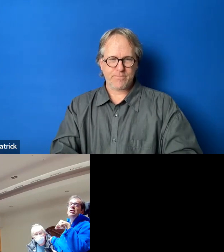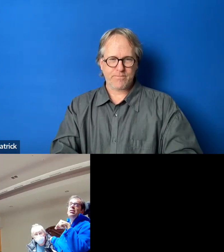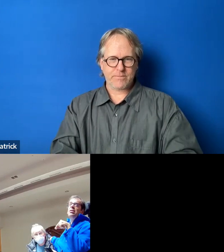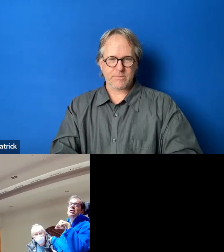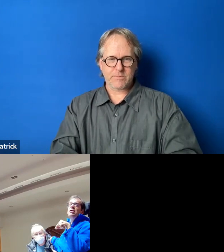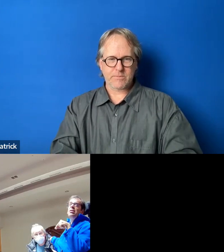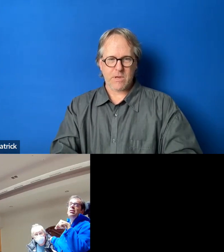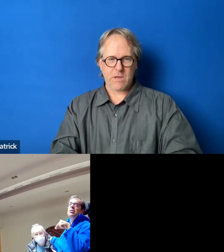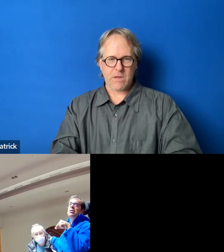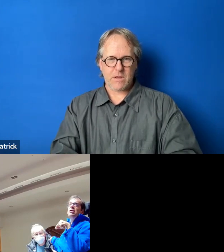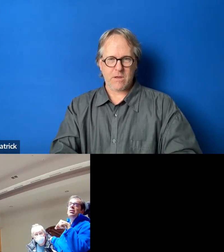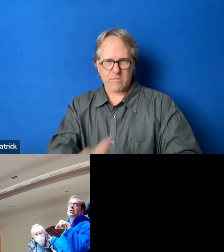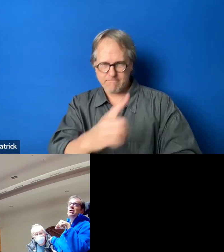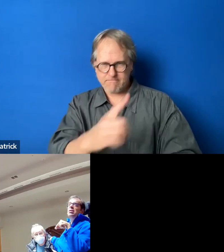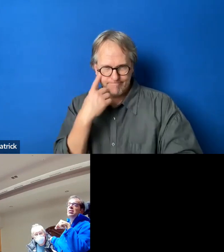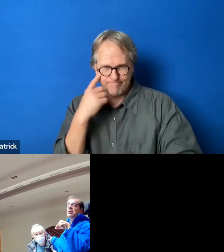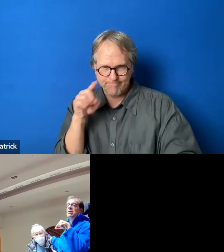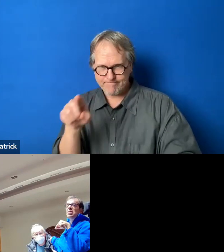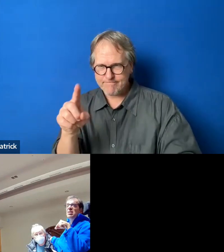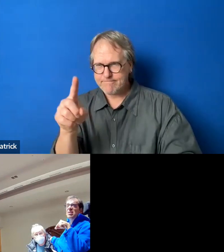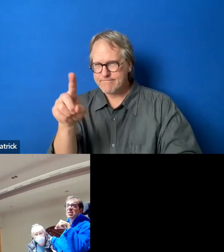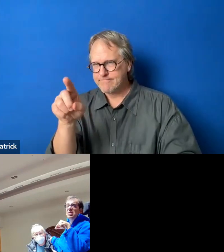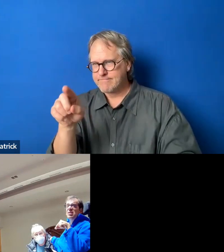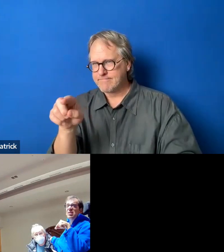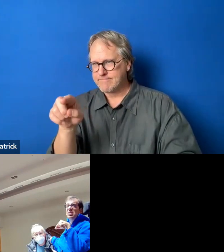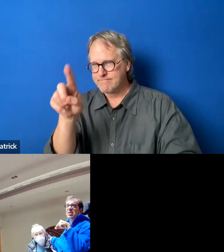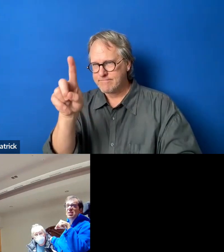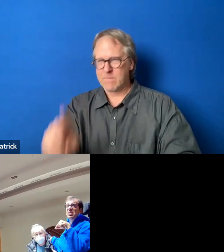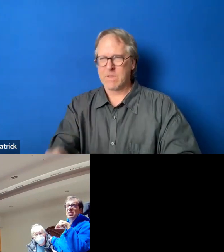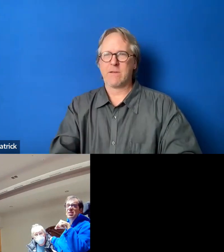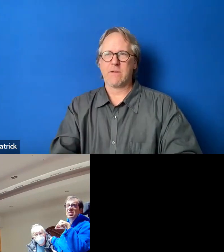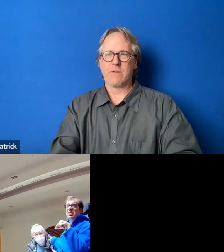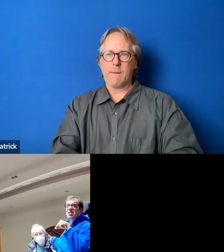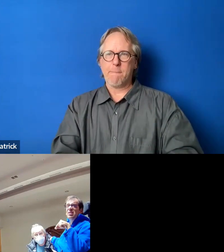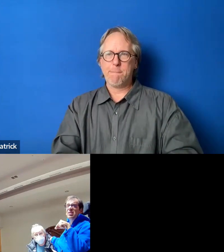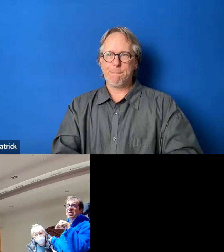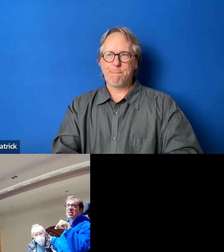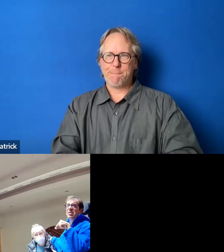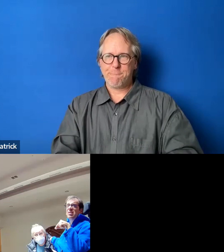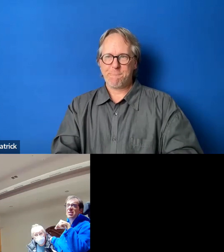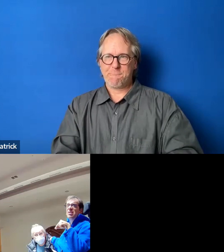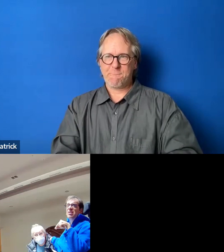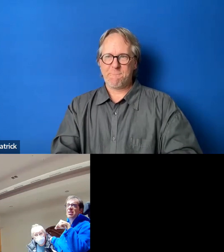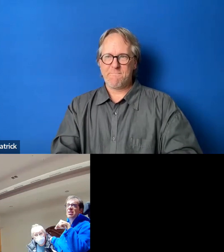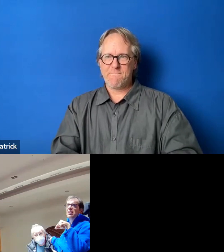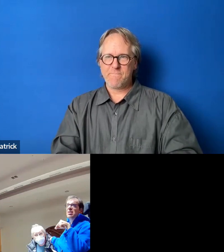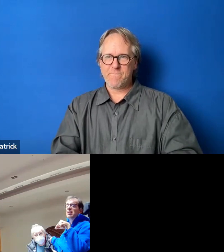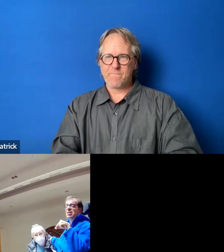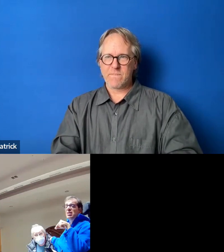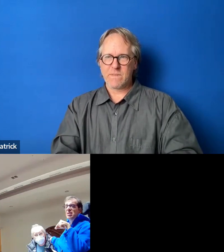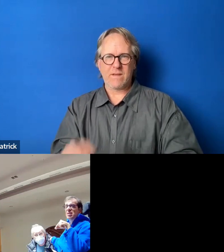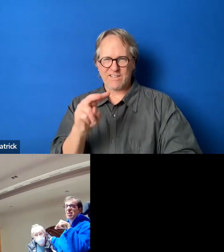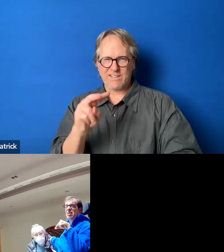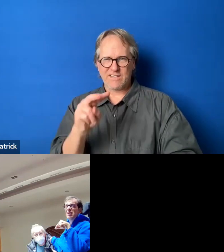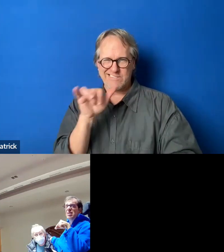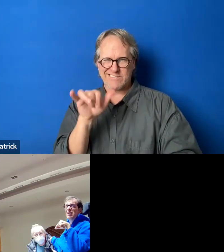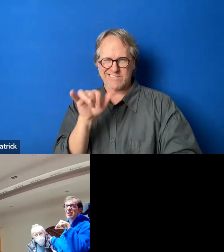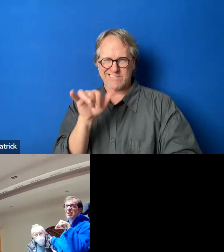Let me find it. Okay. How do we, oh wait, sorry, I was reading the same one.